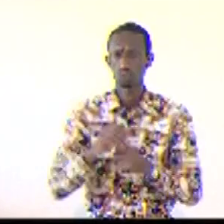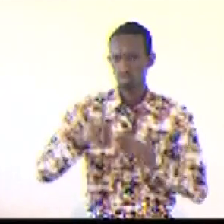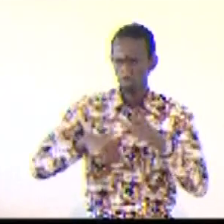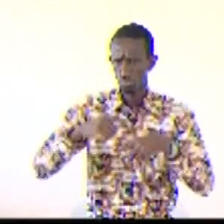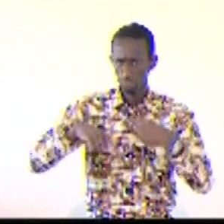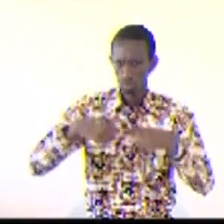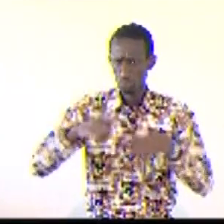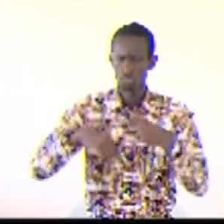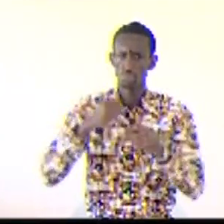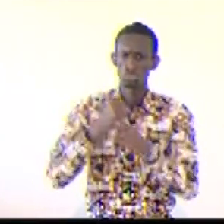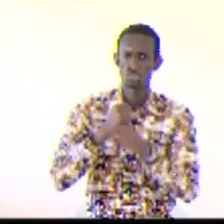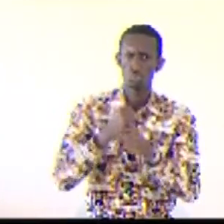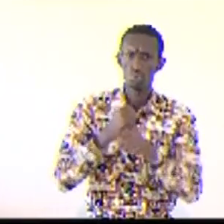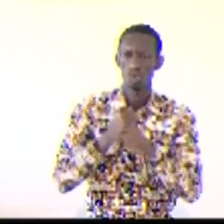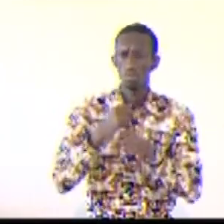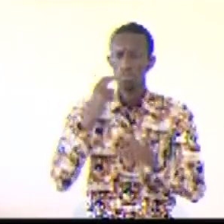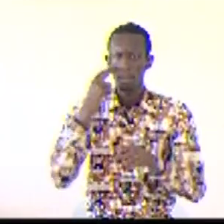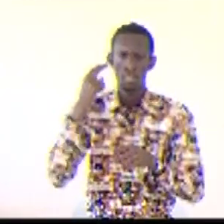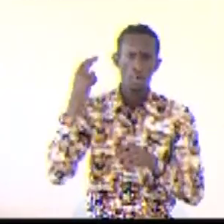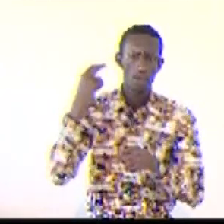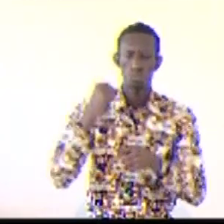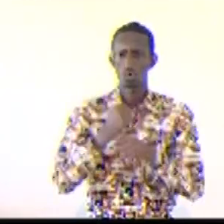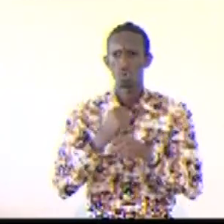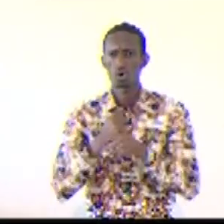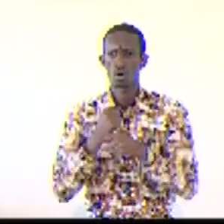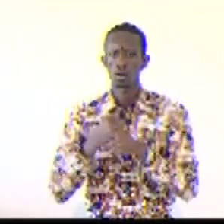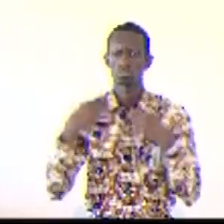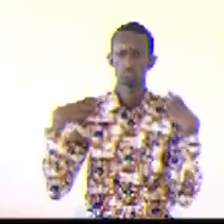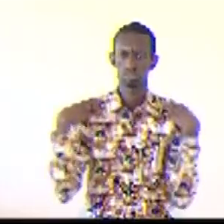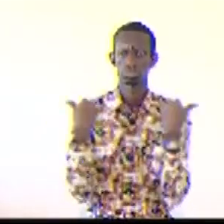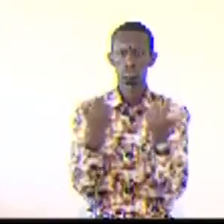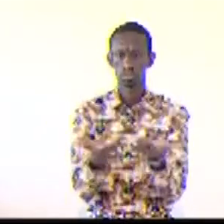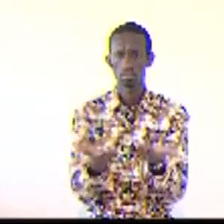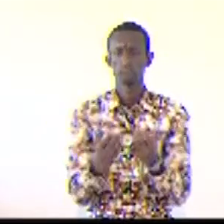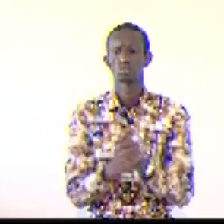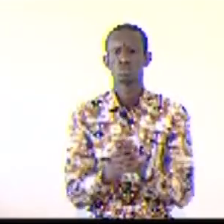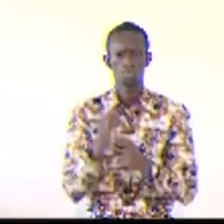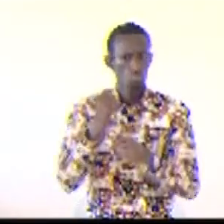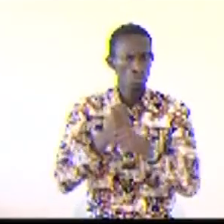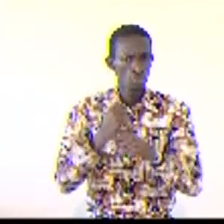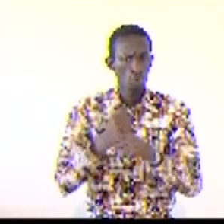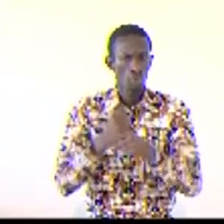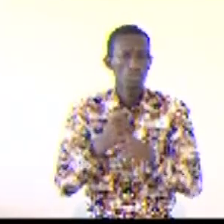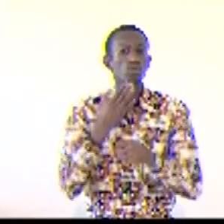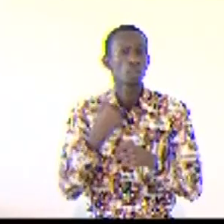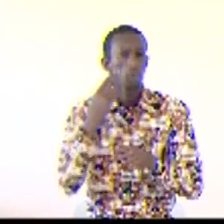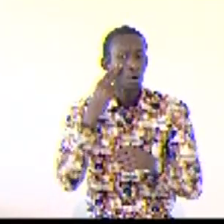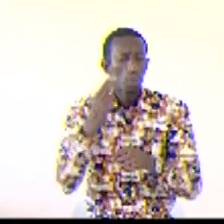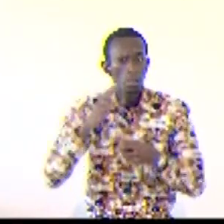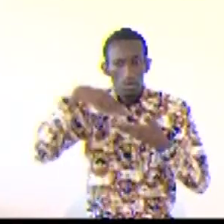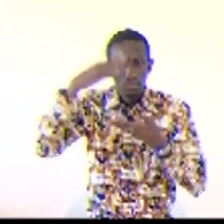assessment to evaluate ourselves of how much we have retained along the